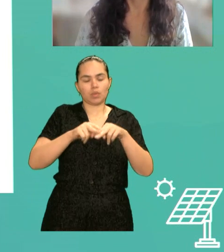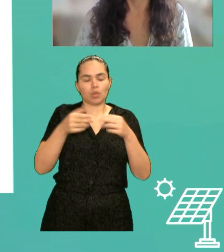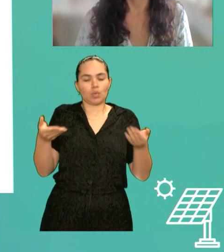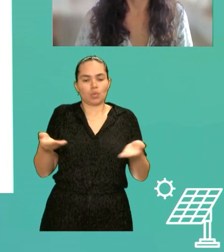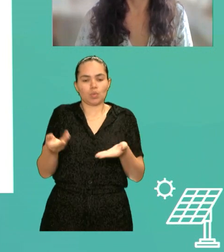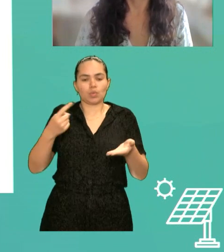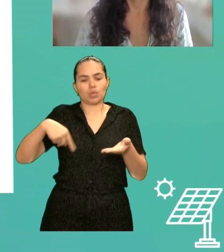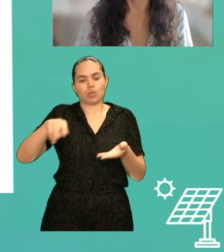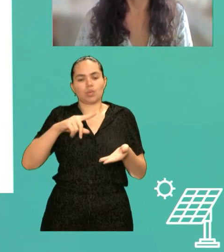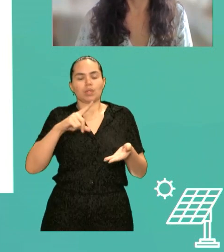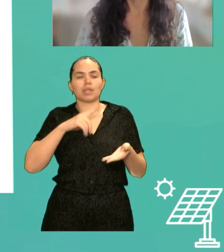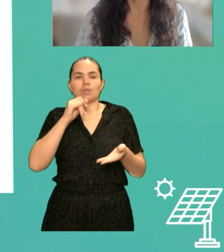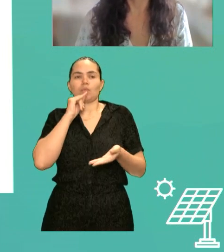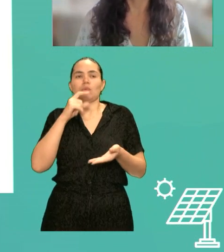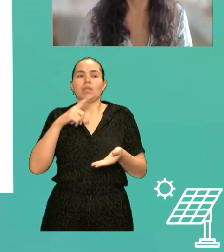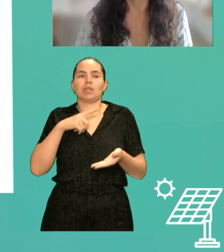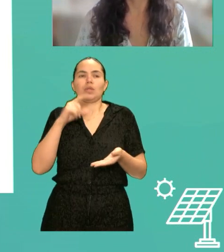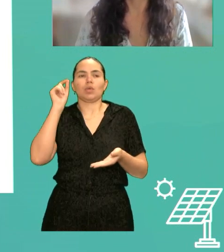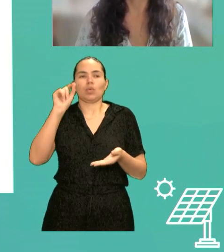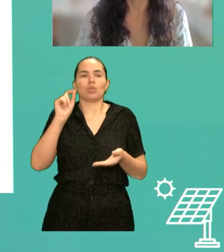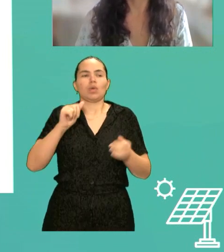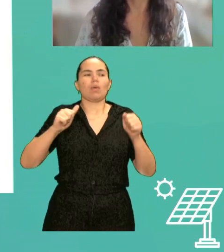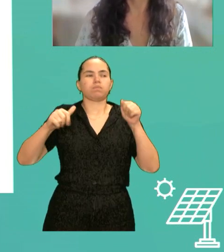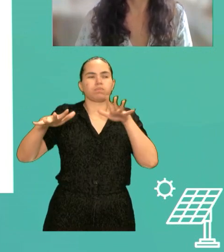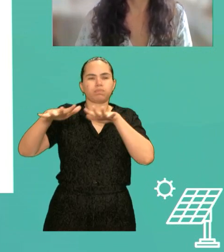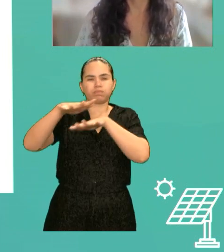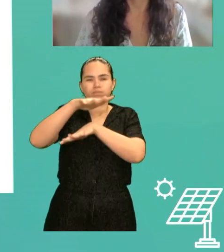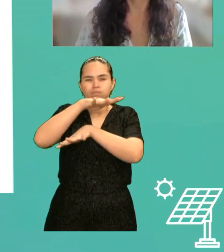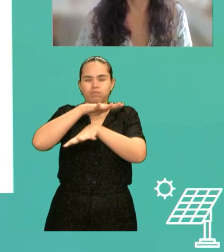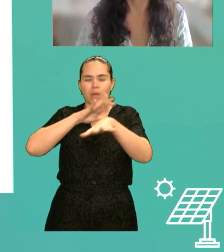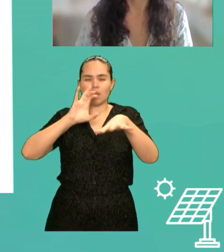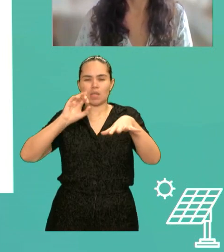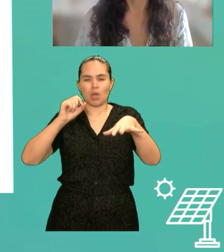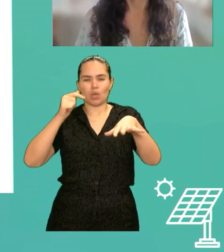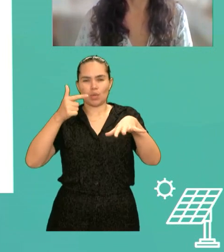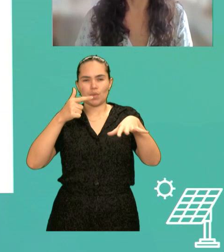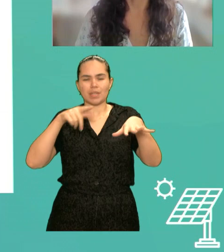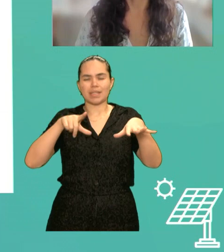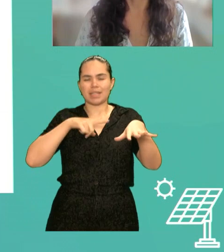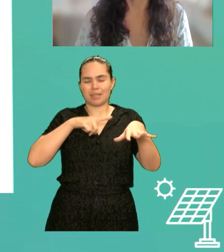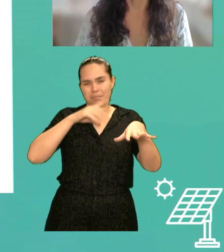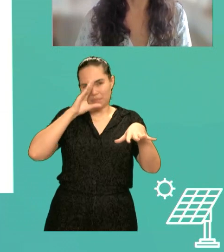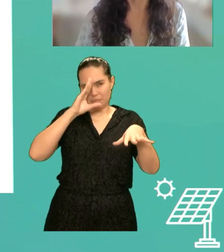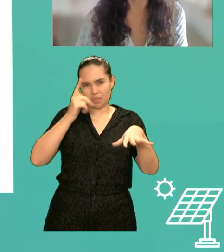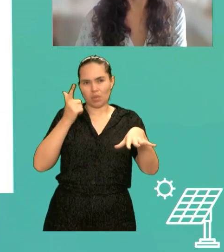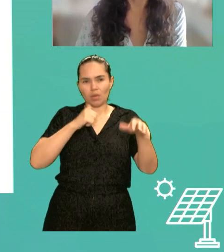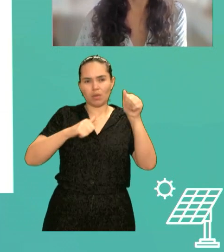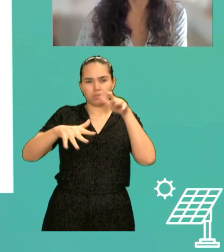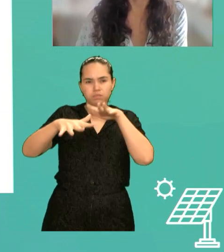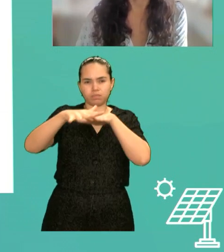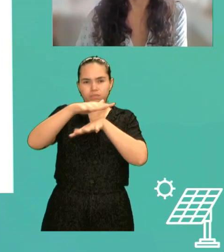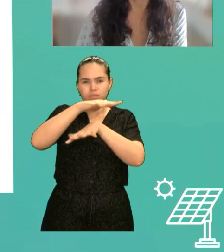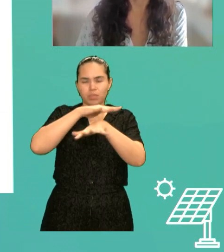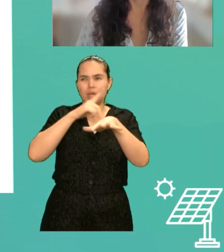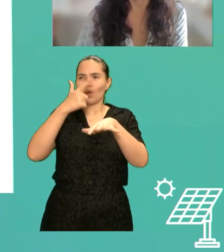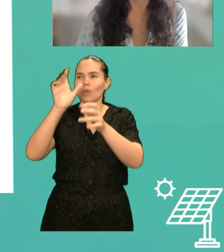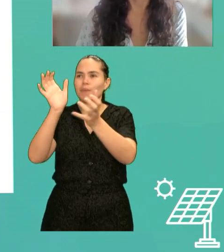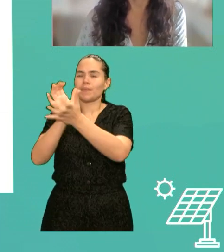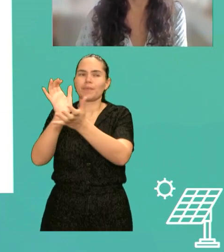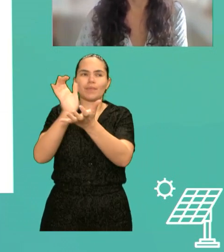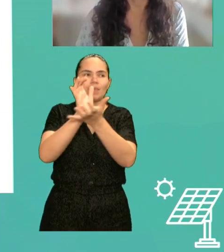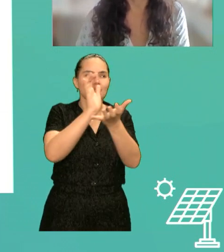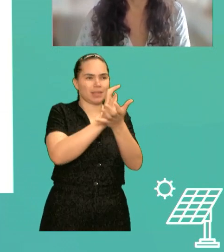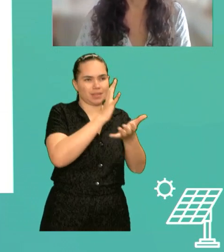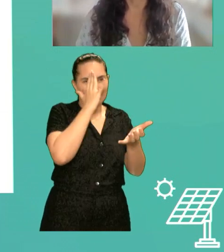of CO2 coming from other sectors, not only the electrical one, but the sectors like the industrial